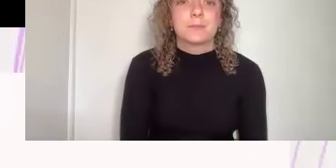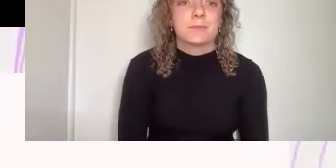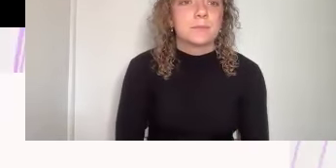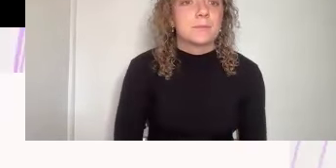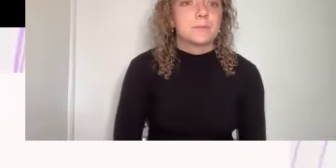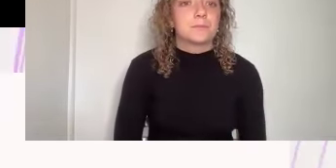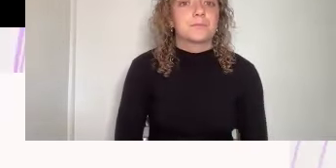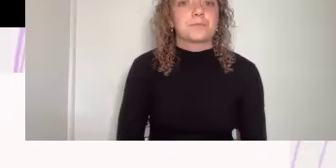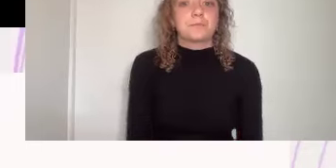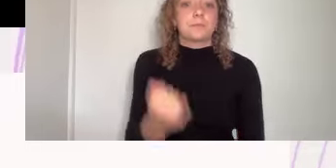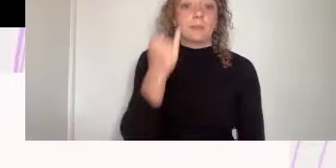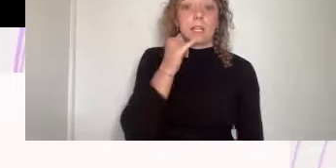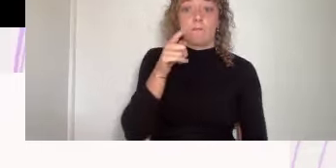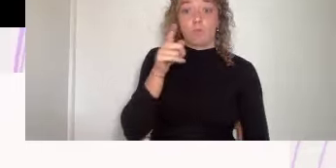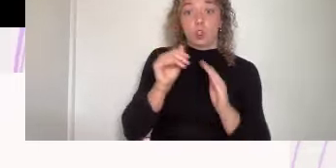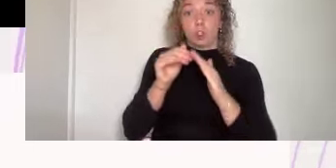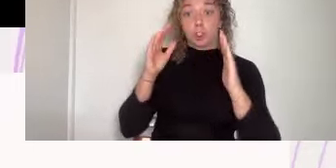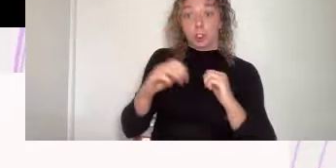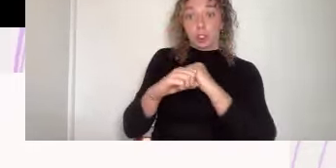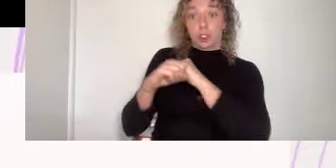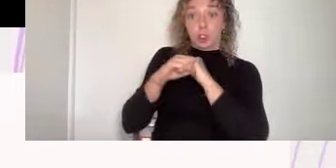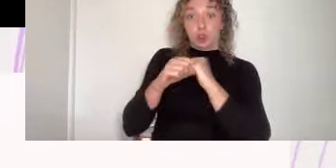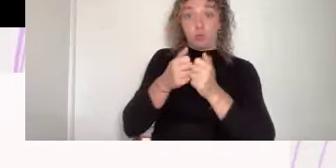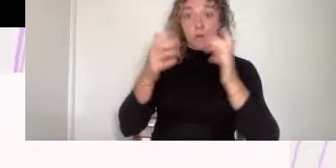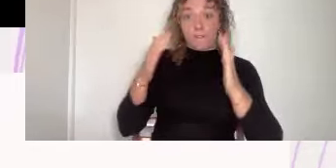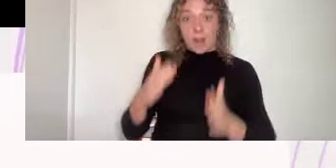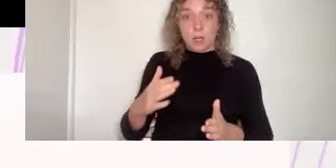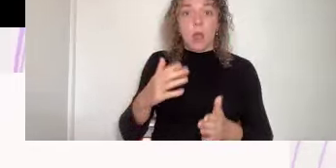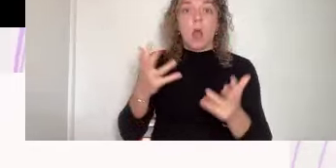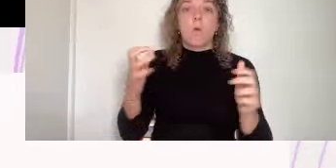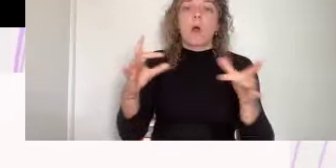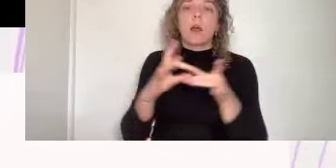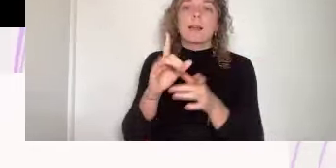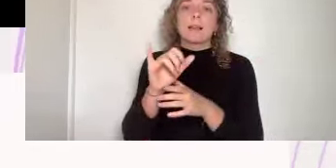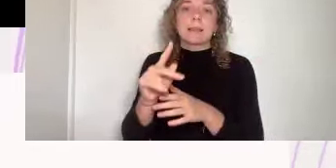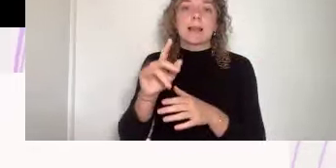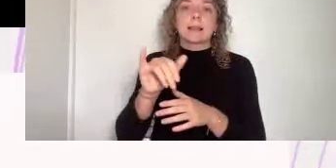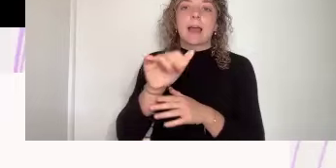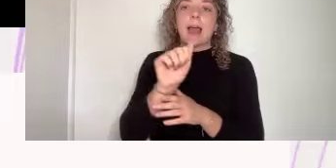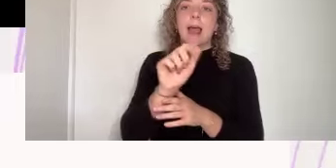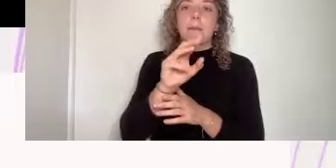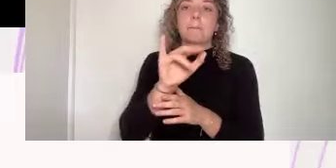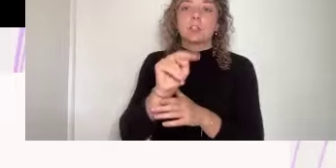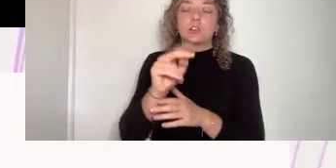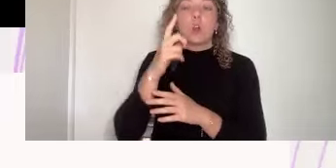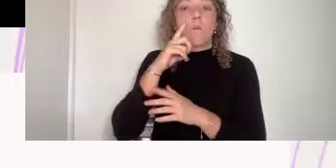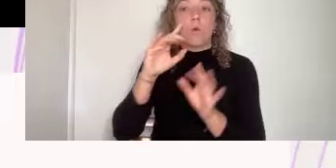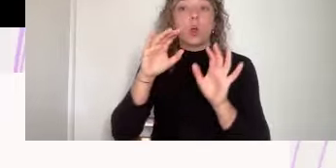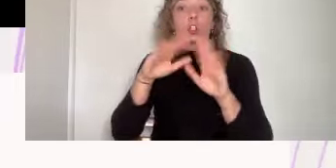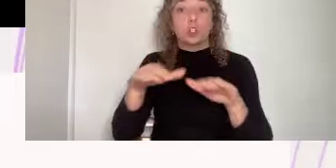If you're a shelter provider, I wanted to link to the Administration for Children and Families has an assessment tool to assess